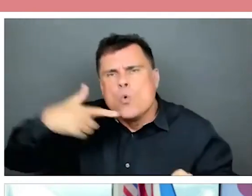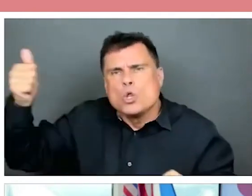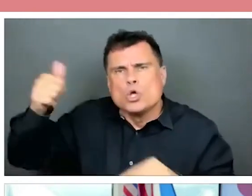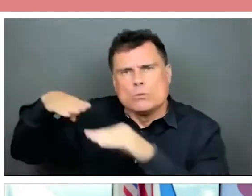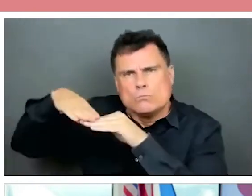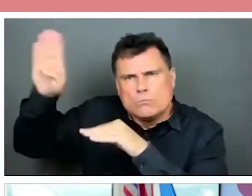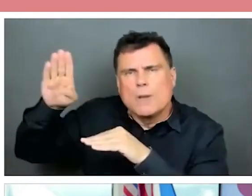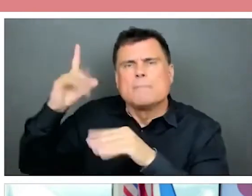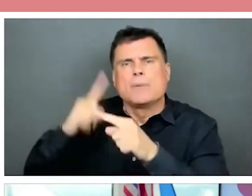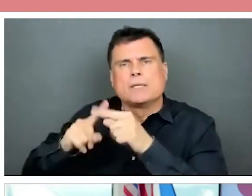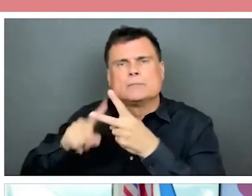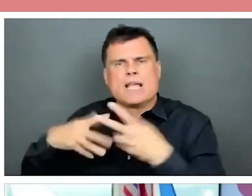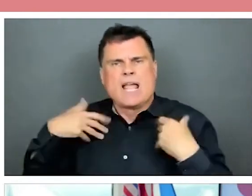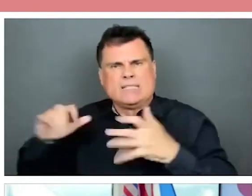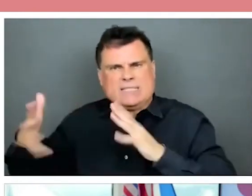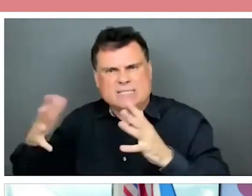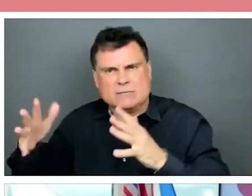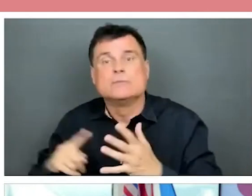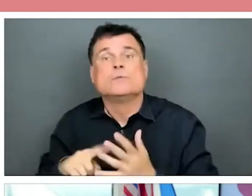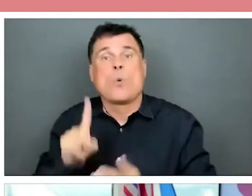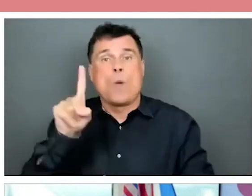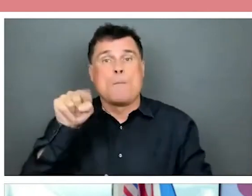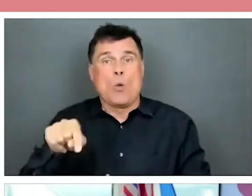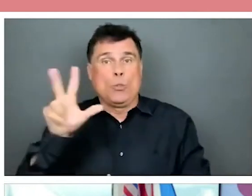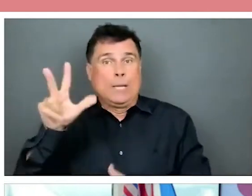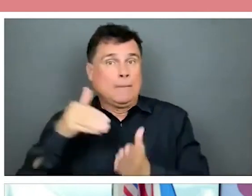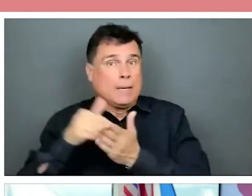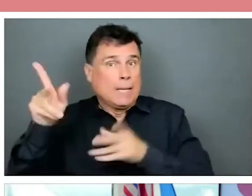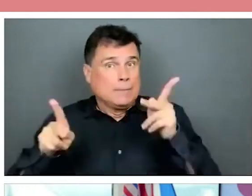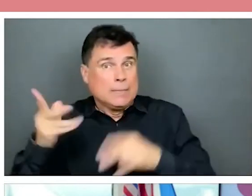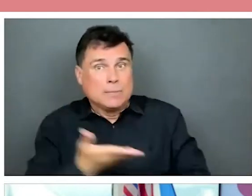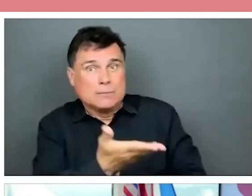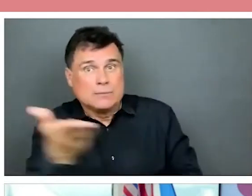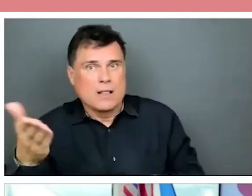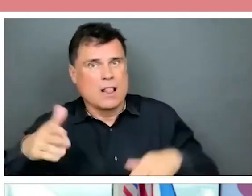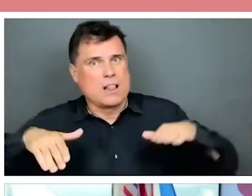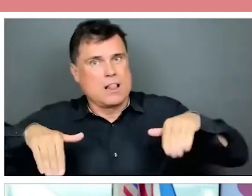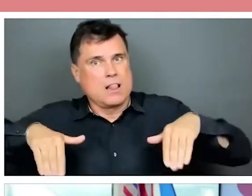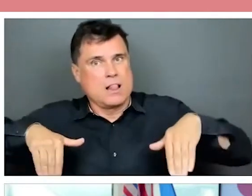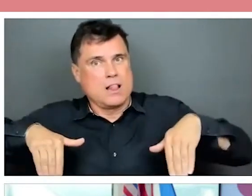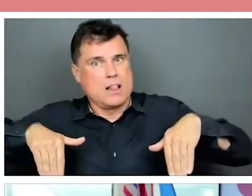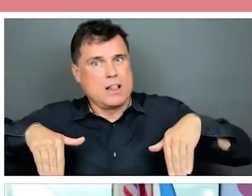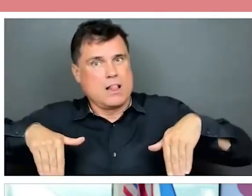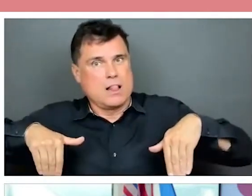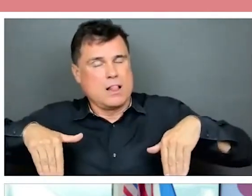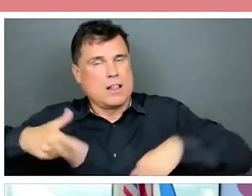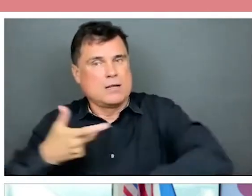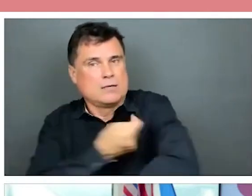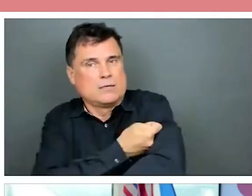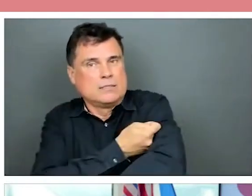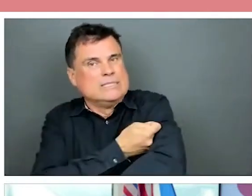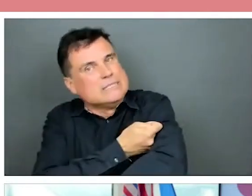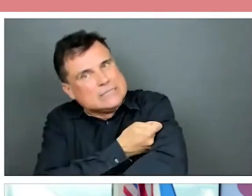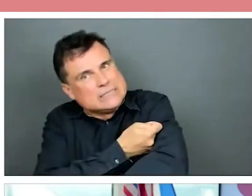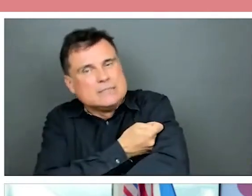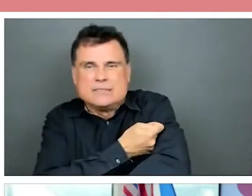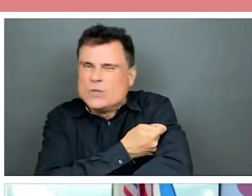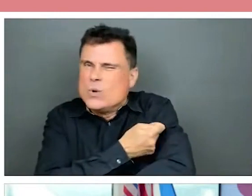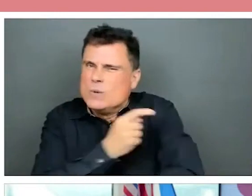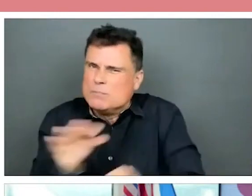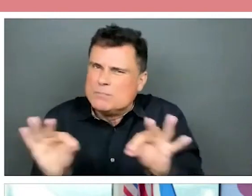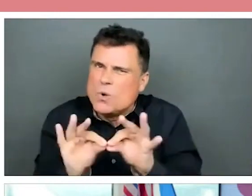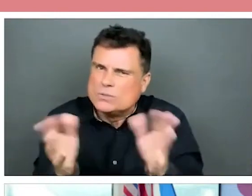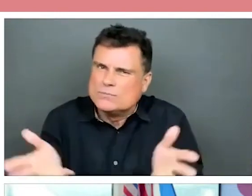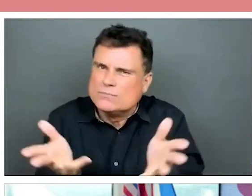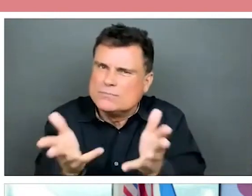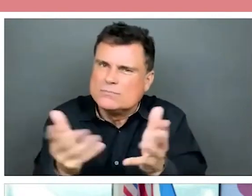1.3 million people who haven't yet had that preliminary booster. That's very, very important, because that means that if they've only had dose